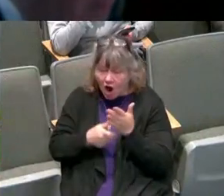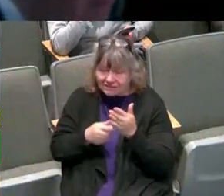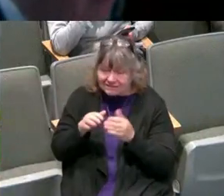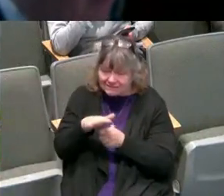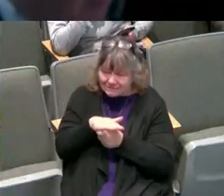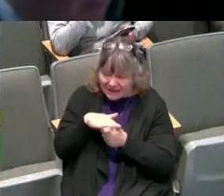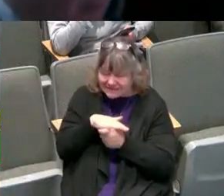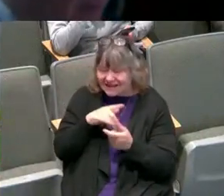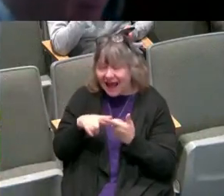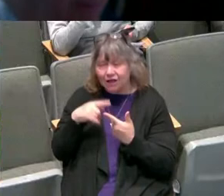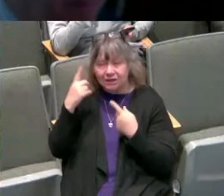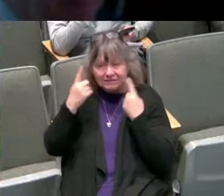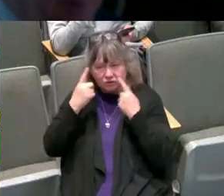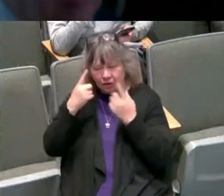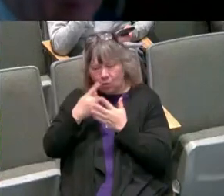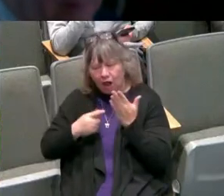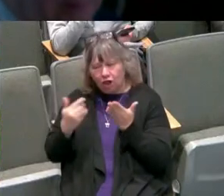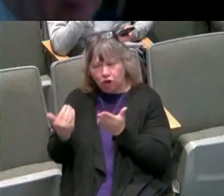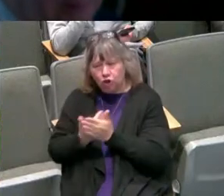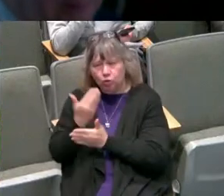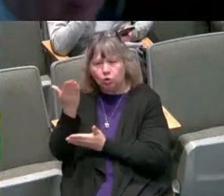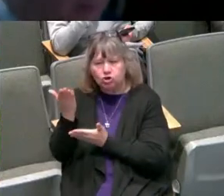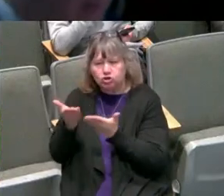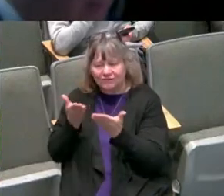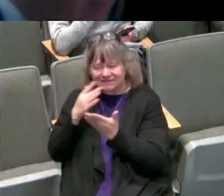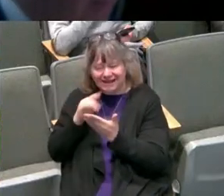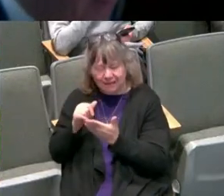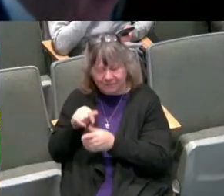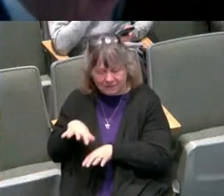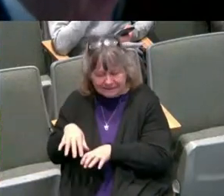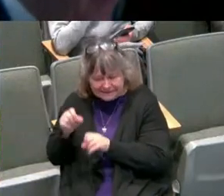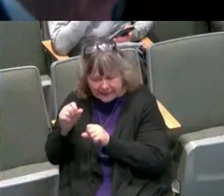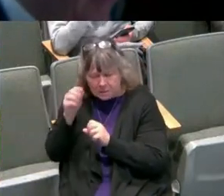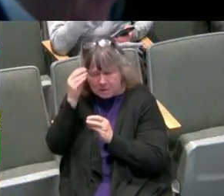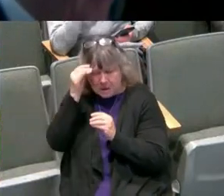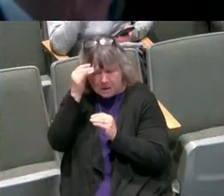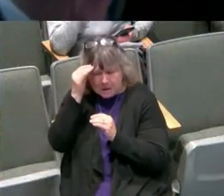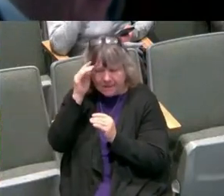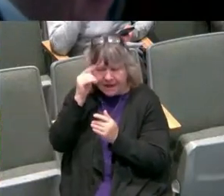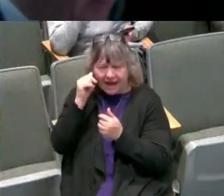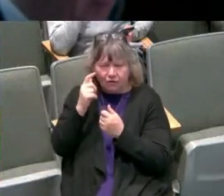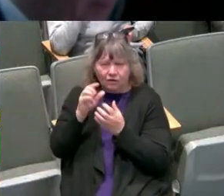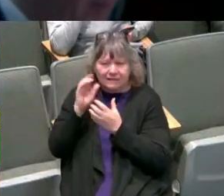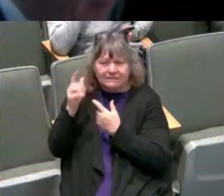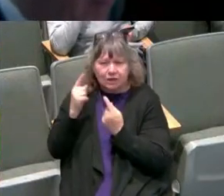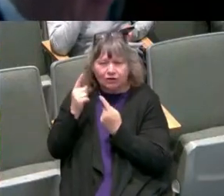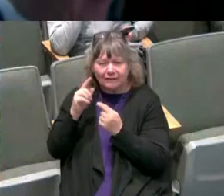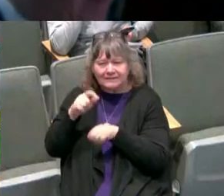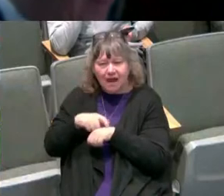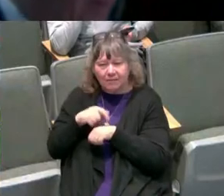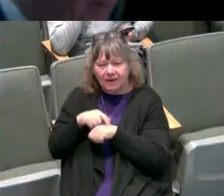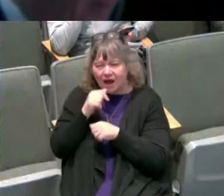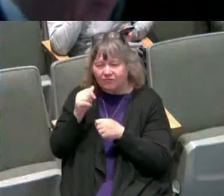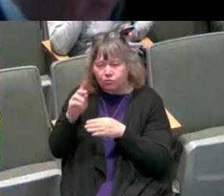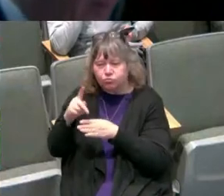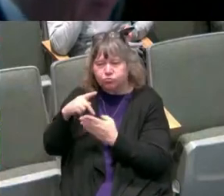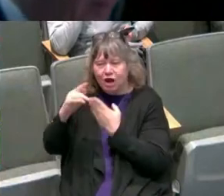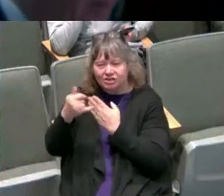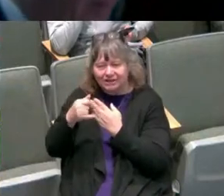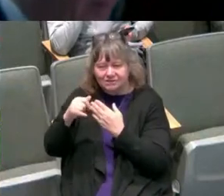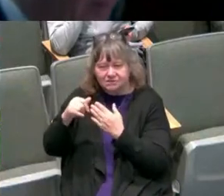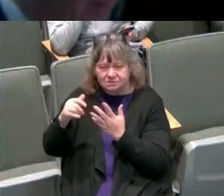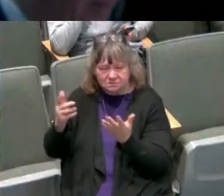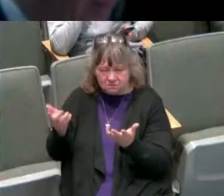and in considering what new service expansions can be undertaken and considering the timing of major capital projects